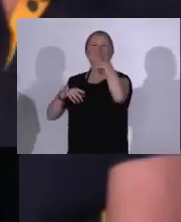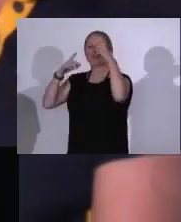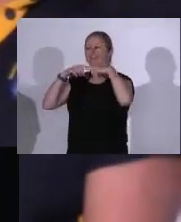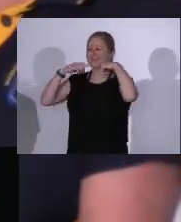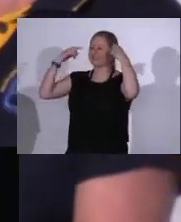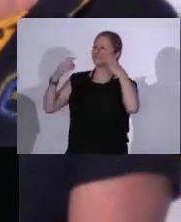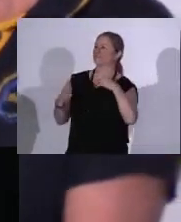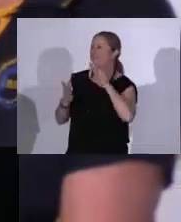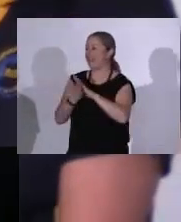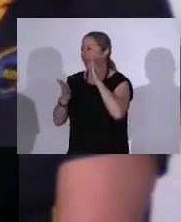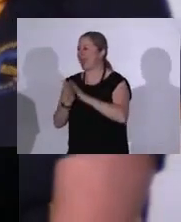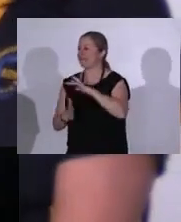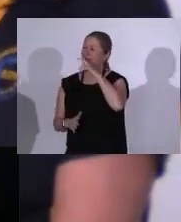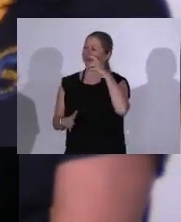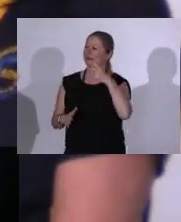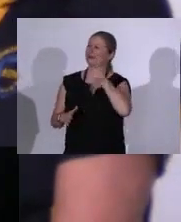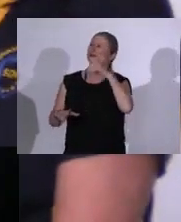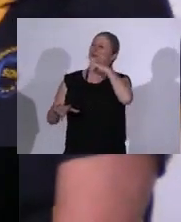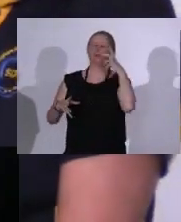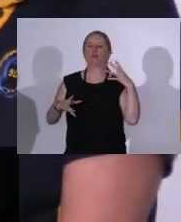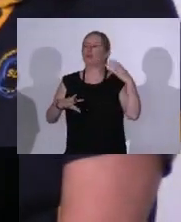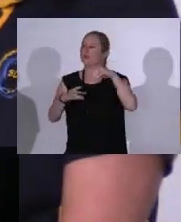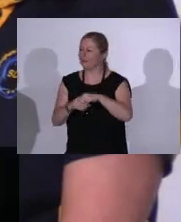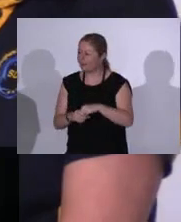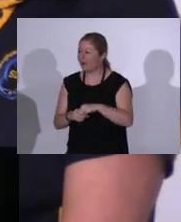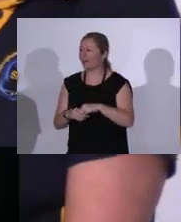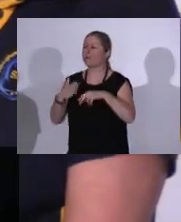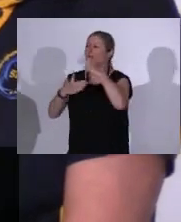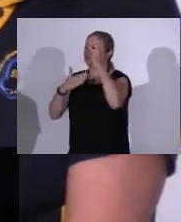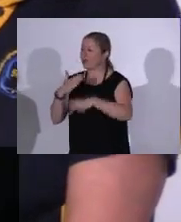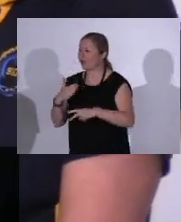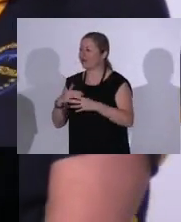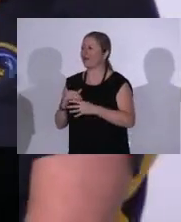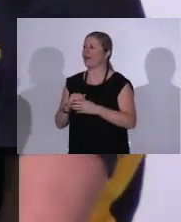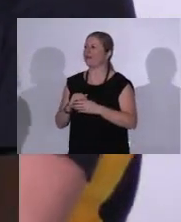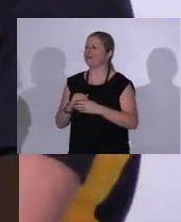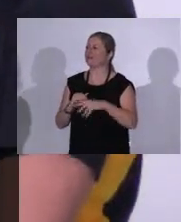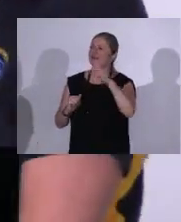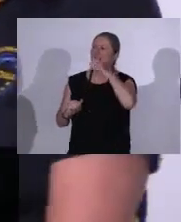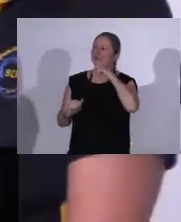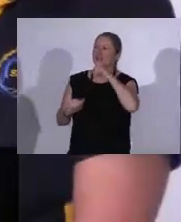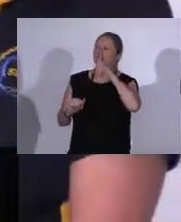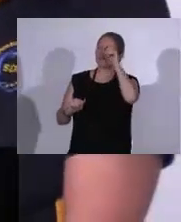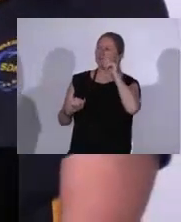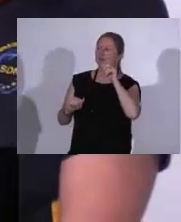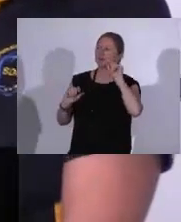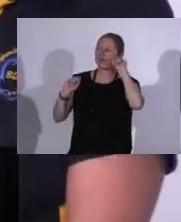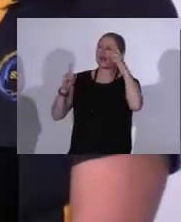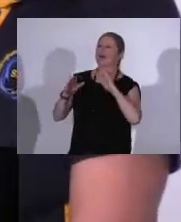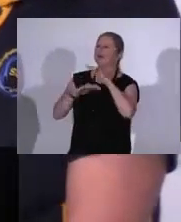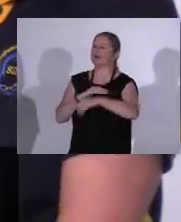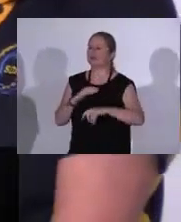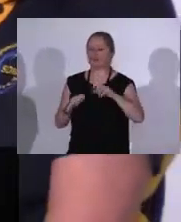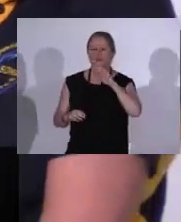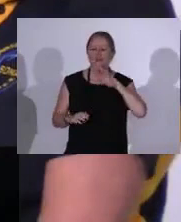participants growing, and also the benefit that other people who've been involved with the program being able to get a better understanding and awareness of people with disability and what they can get out of